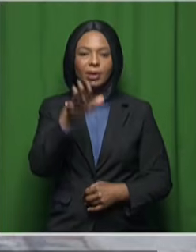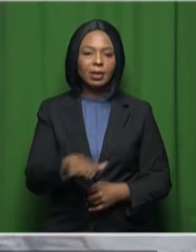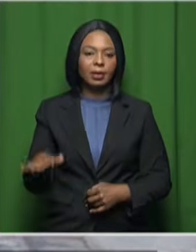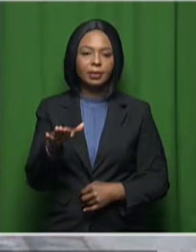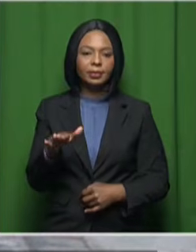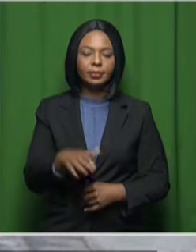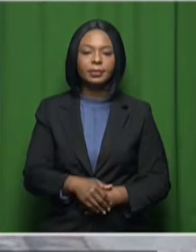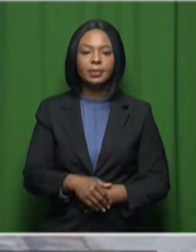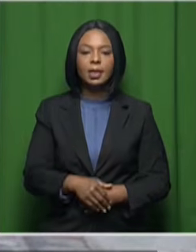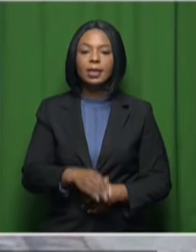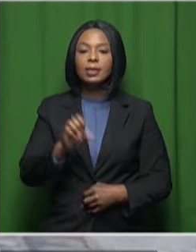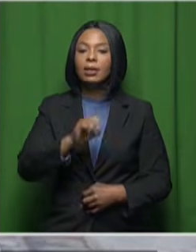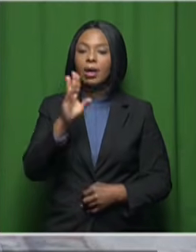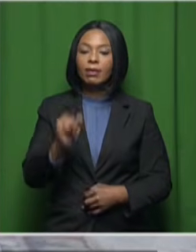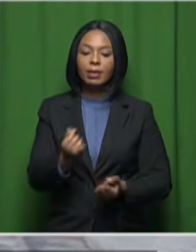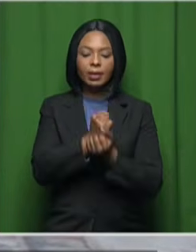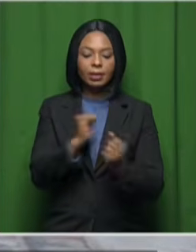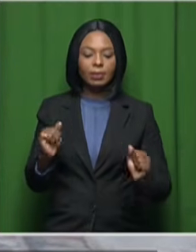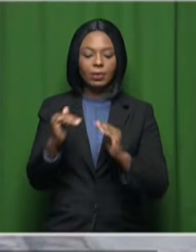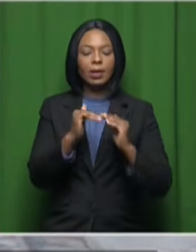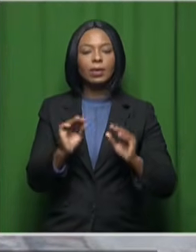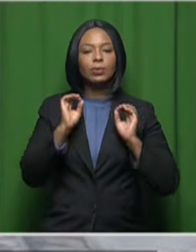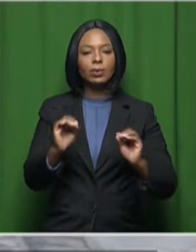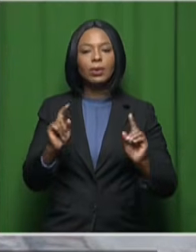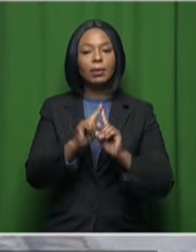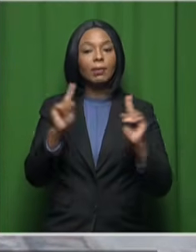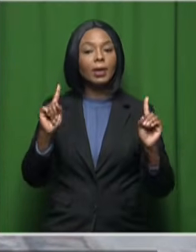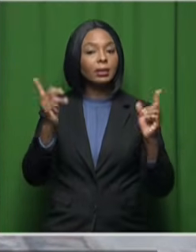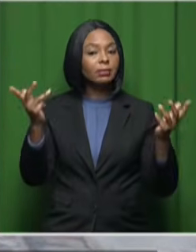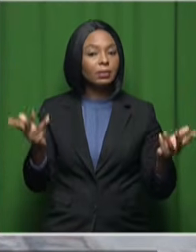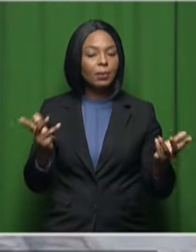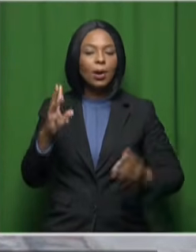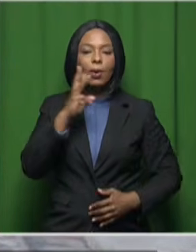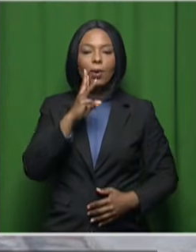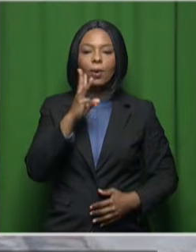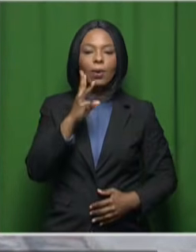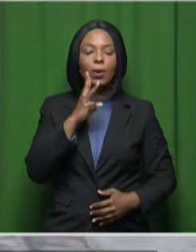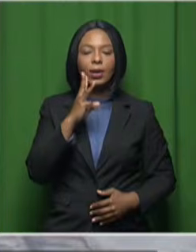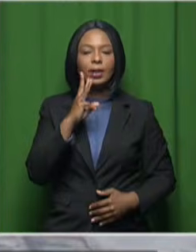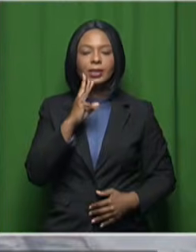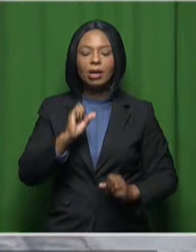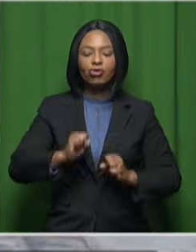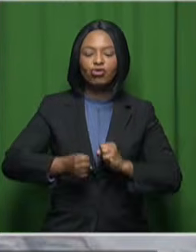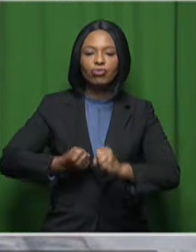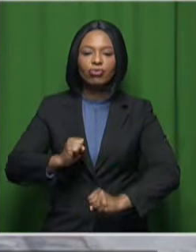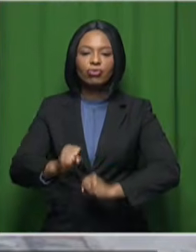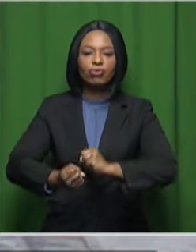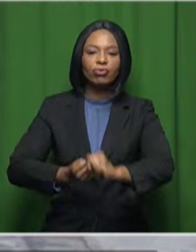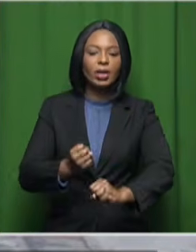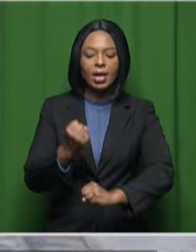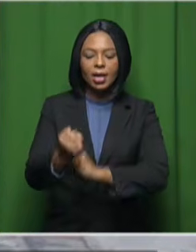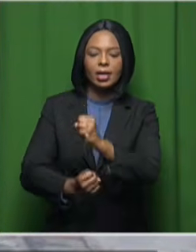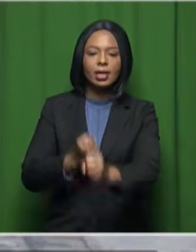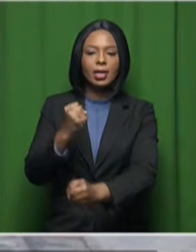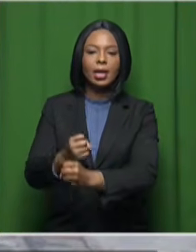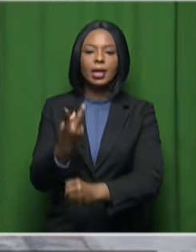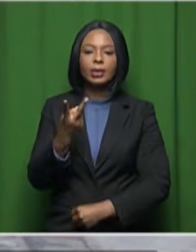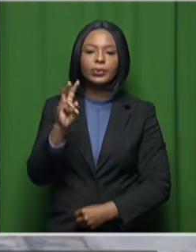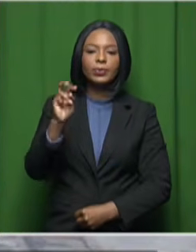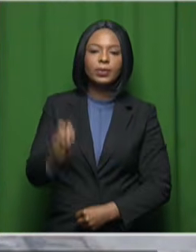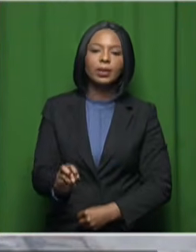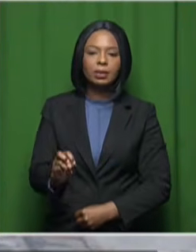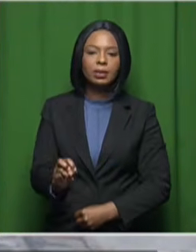democracy. The water woes in this particular community have been stretching for over 20 years, that